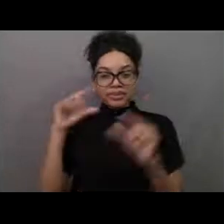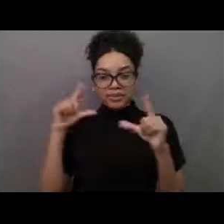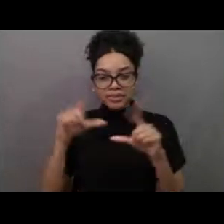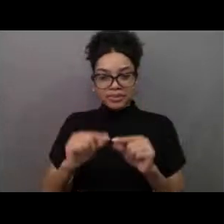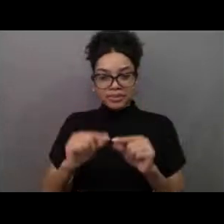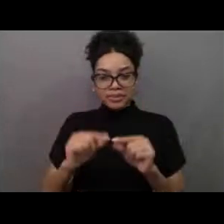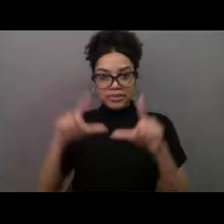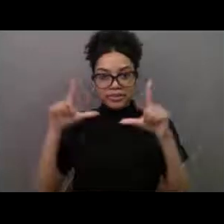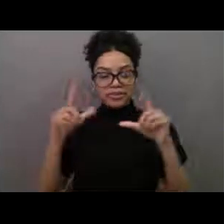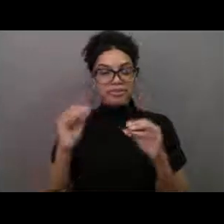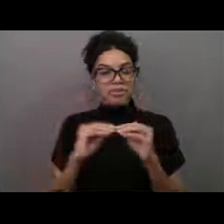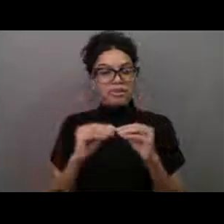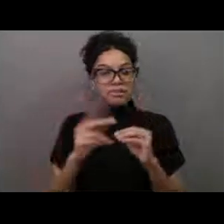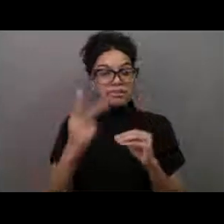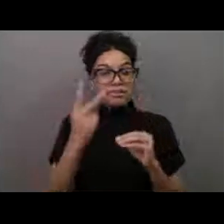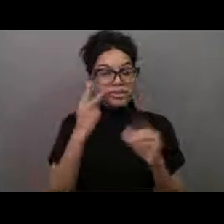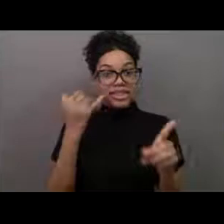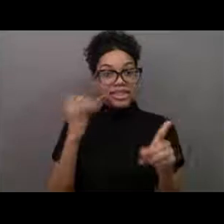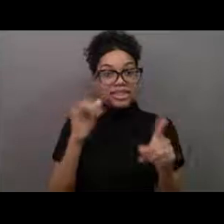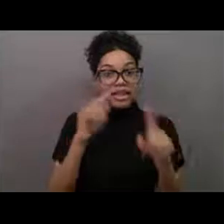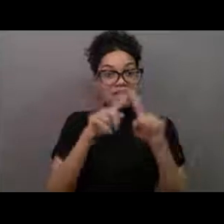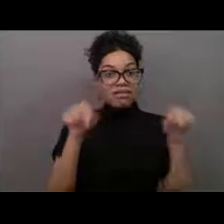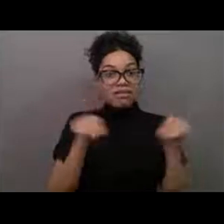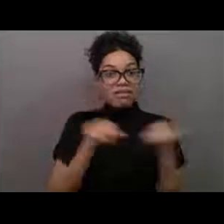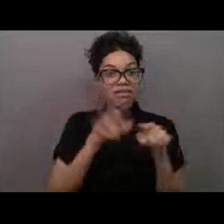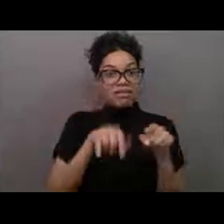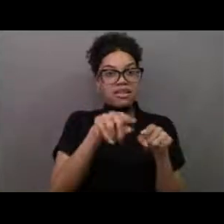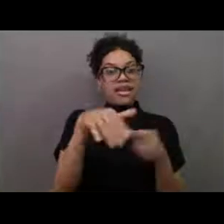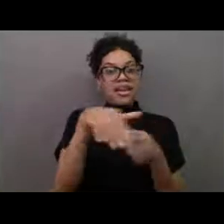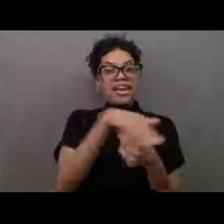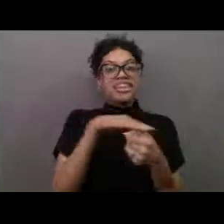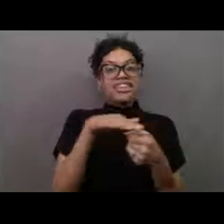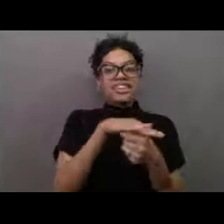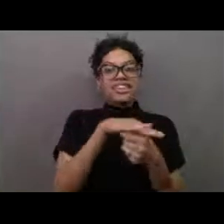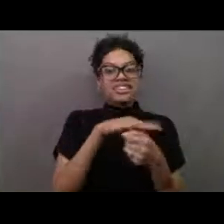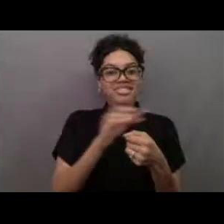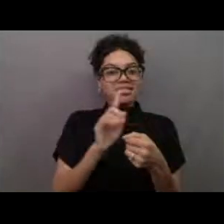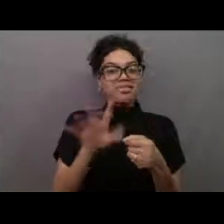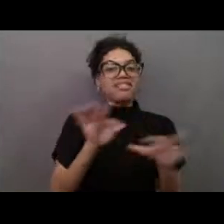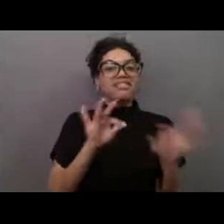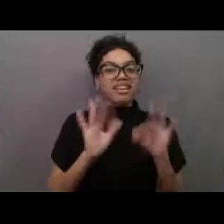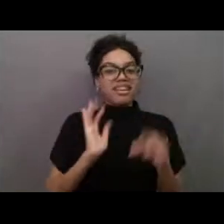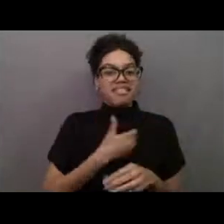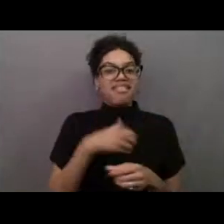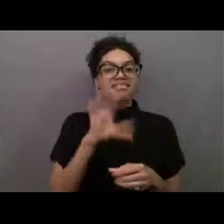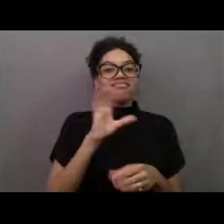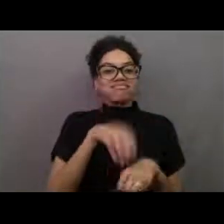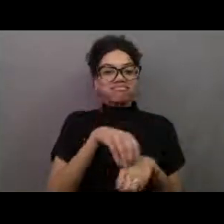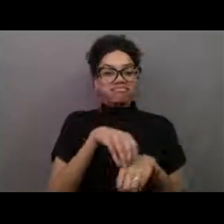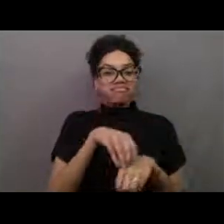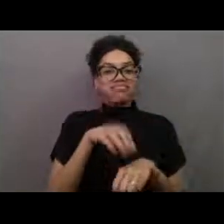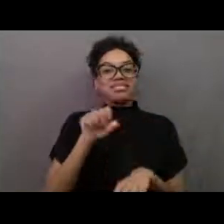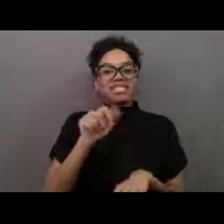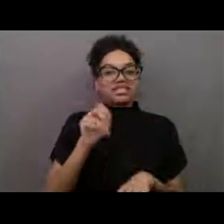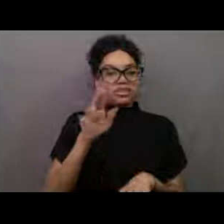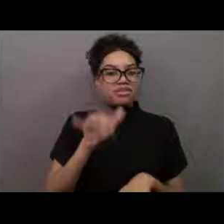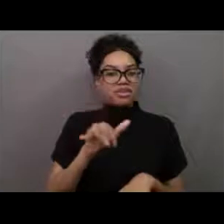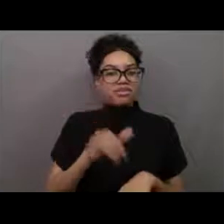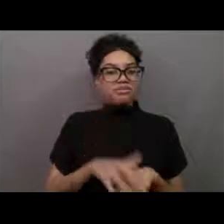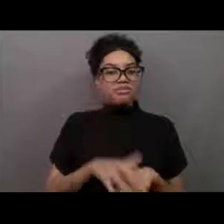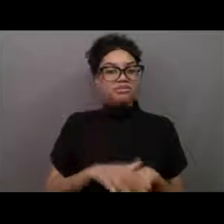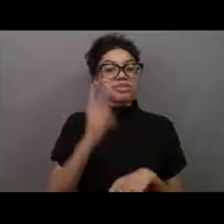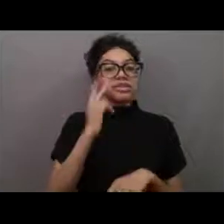in the inset, this yellow box here is the area where you're going to find Flower Garden Banks National Marine Sanctuary. All the little red dots you see